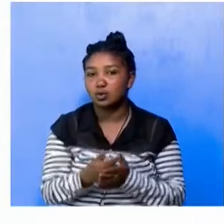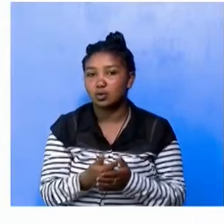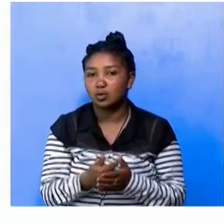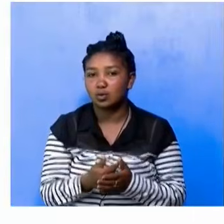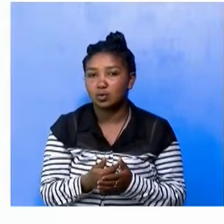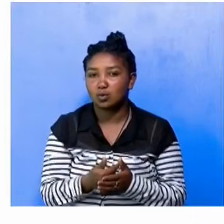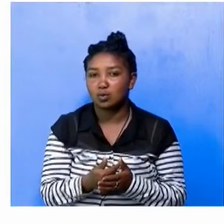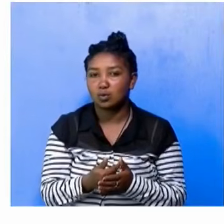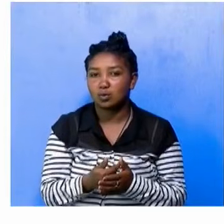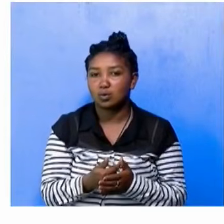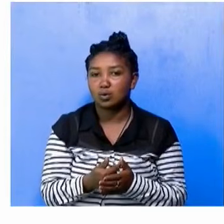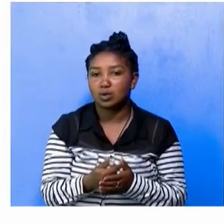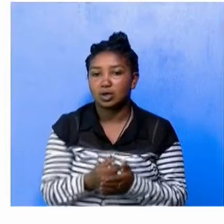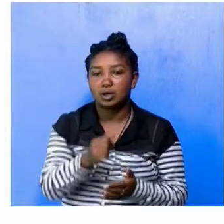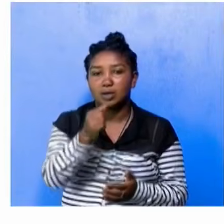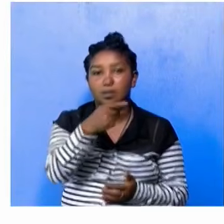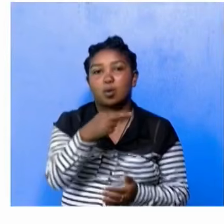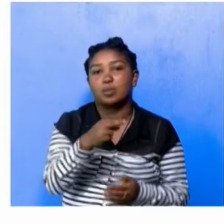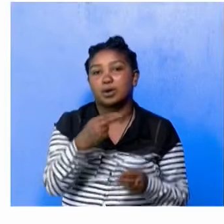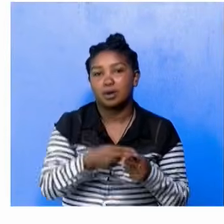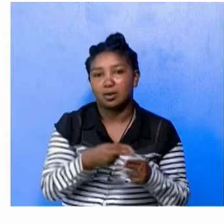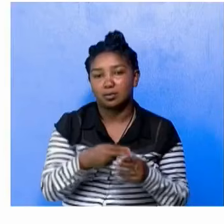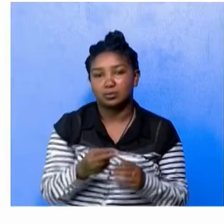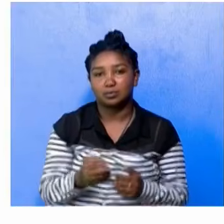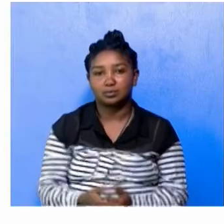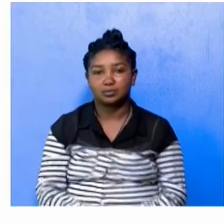No, it should be here.